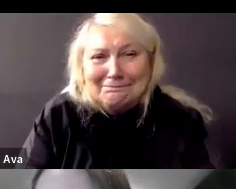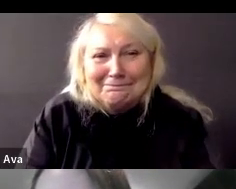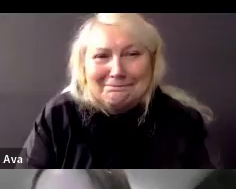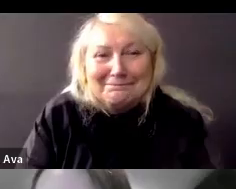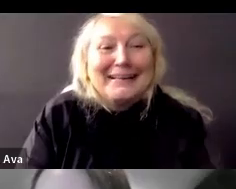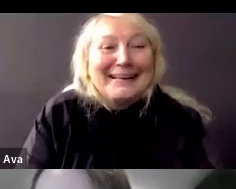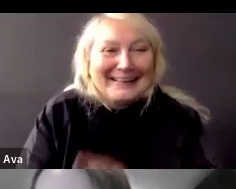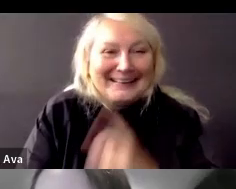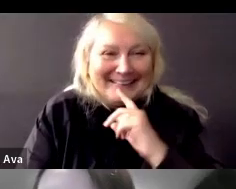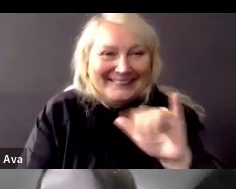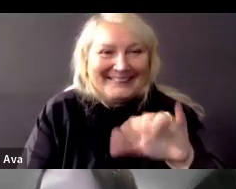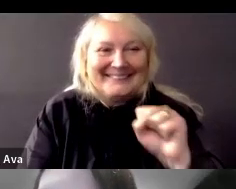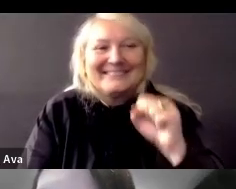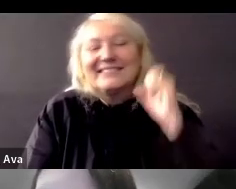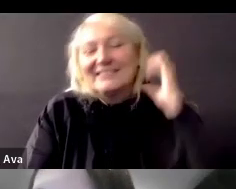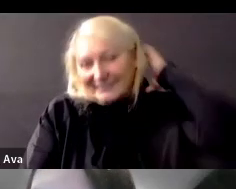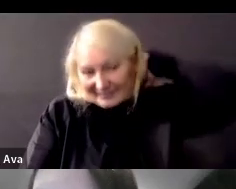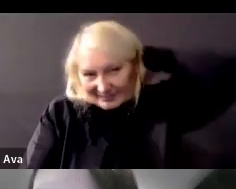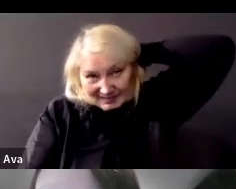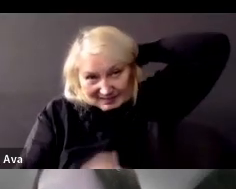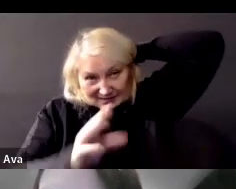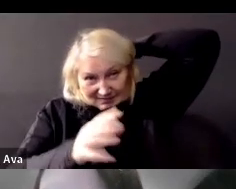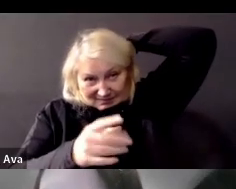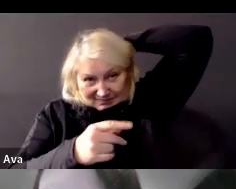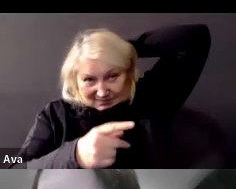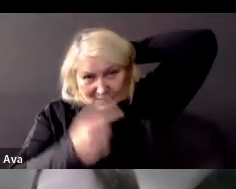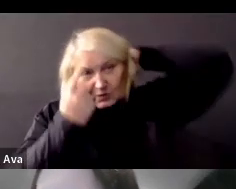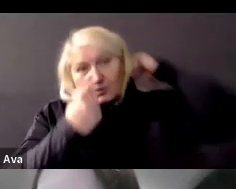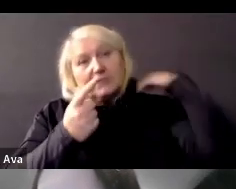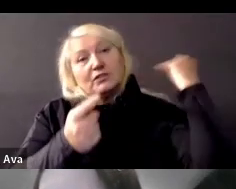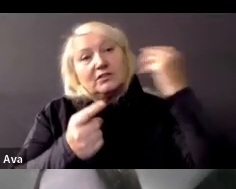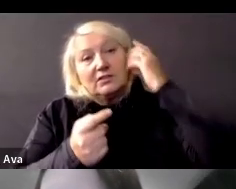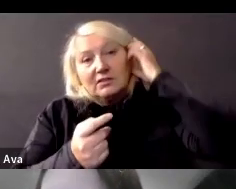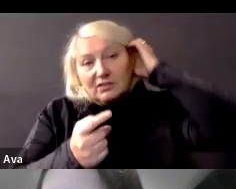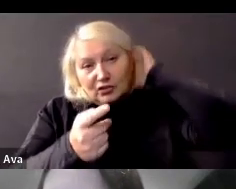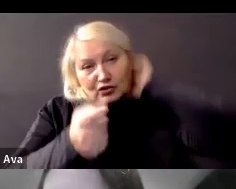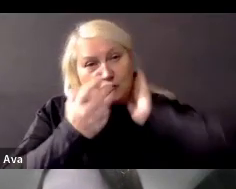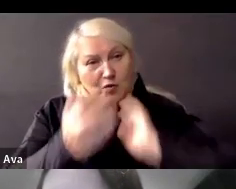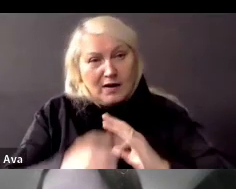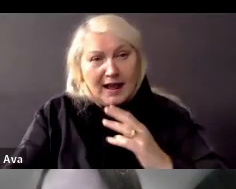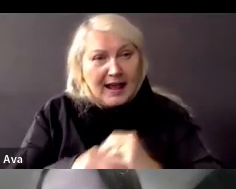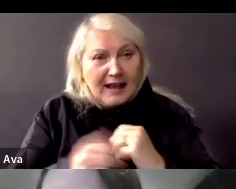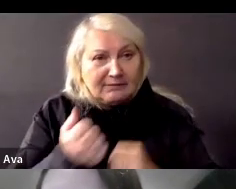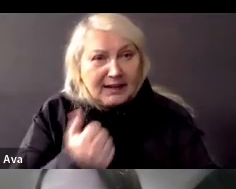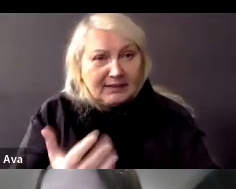Yeah. Do you want to add a little bit more to that if you can, or